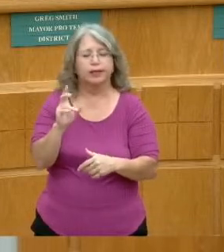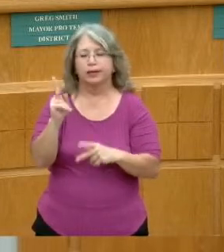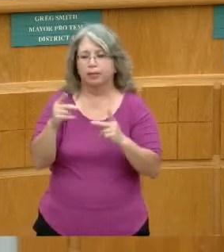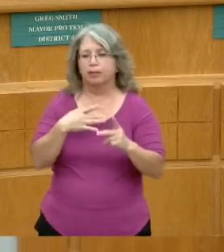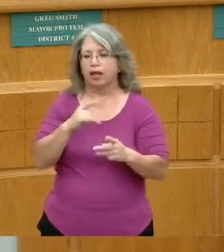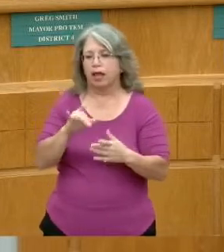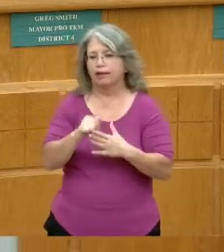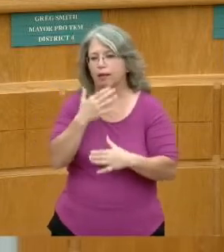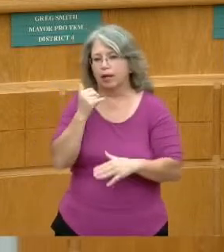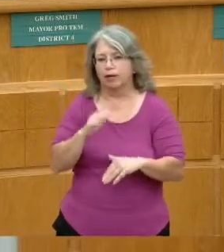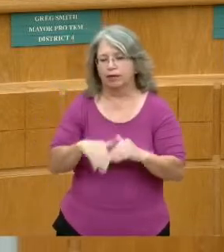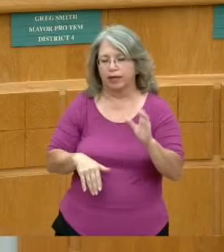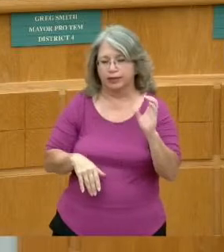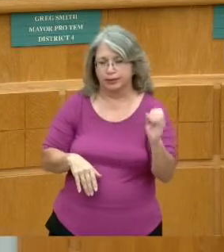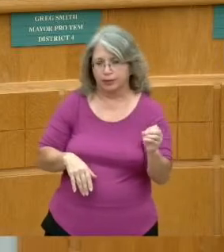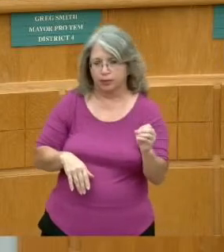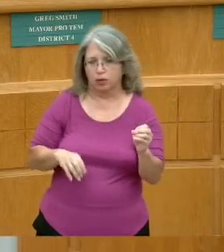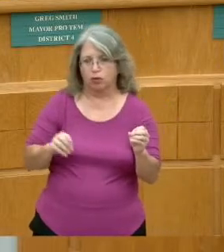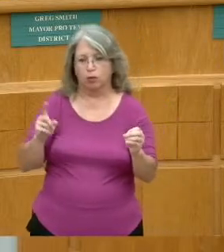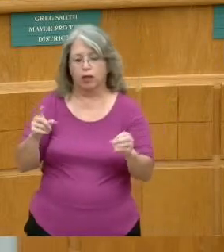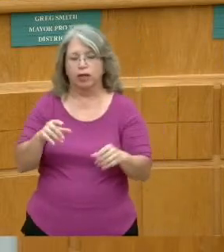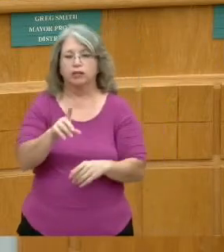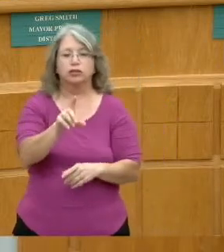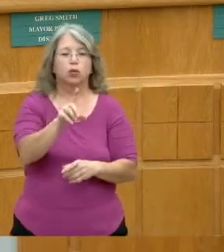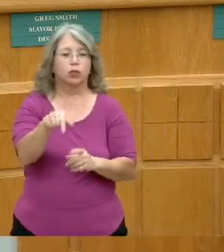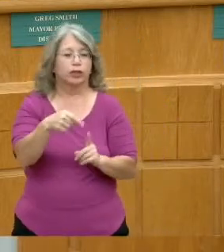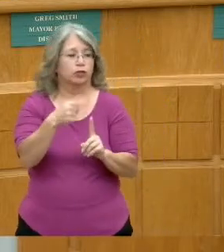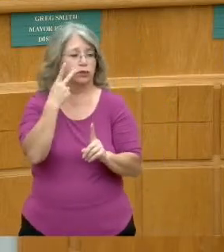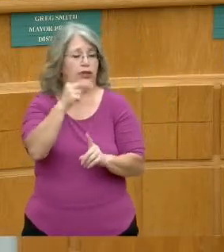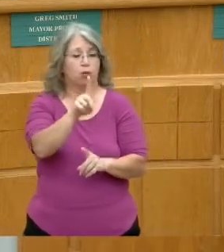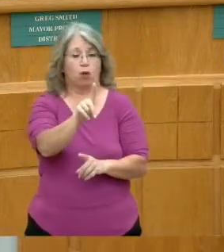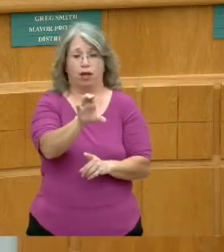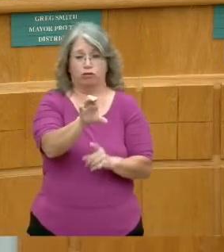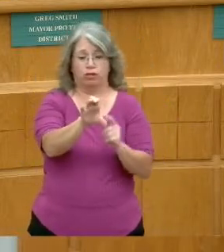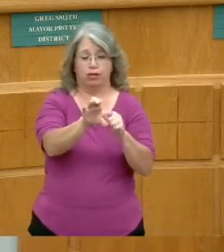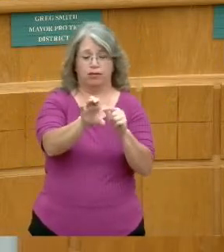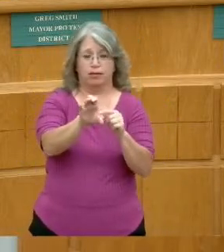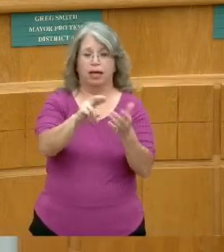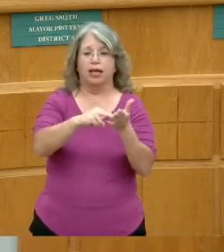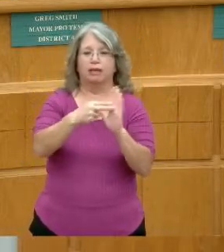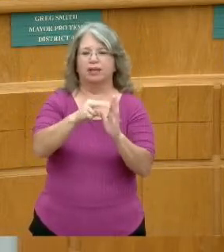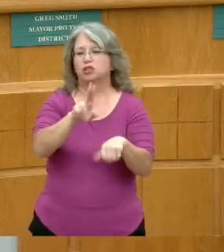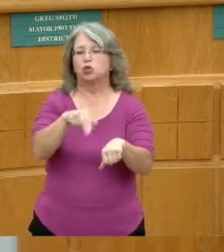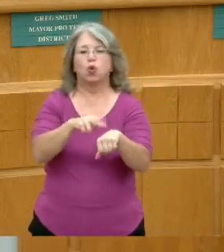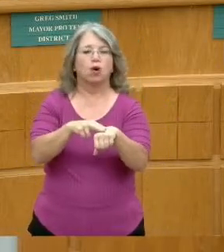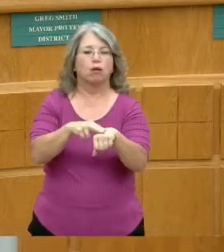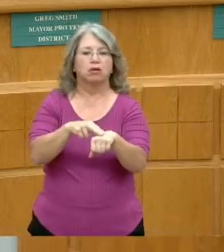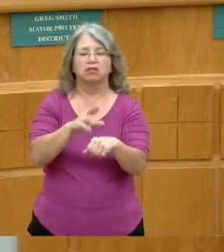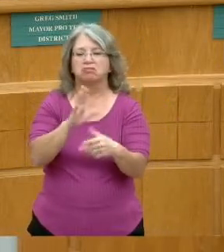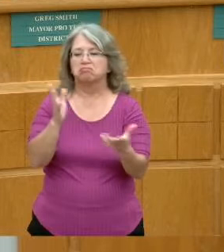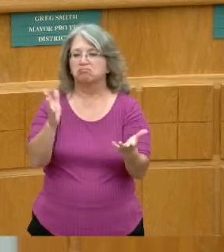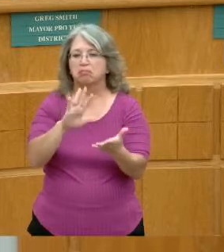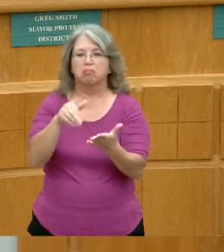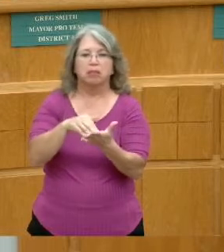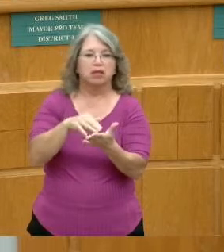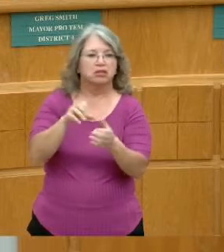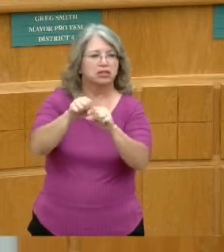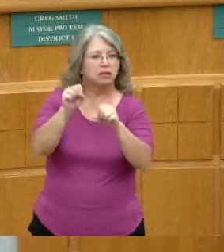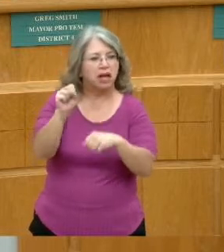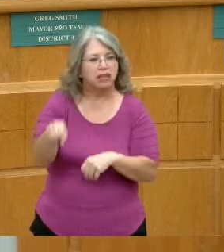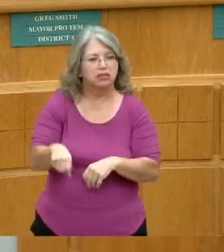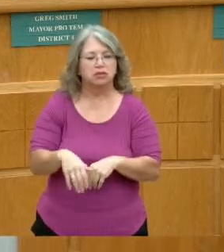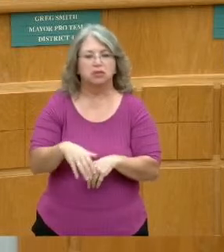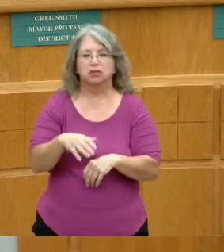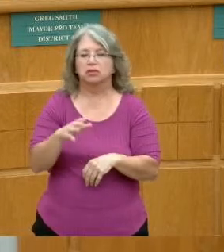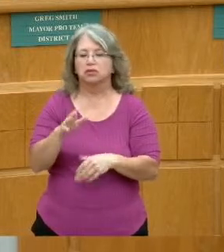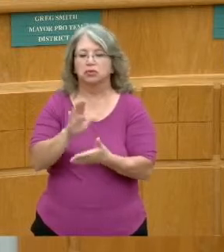1, so 100 means normal. For the middle of the semester, schools are in session. What we can see